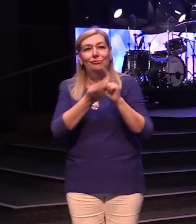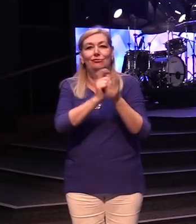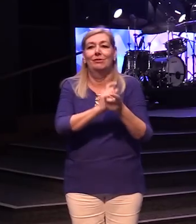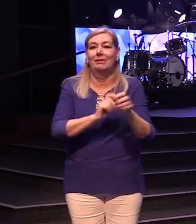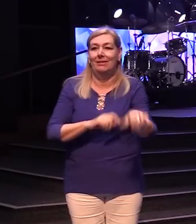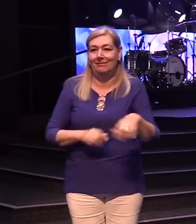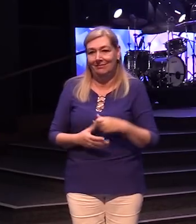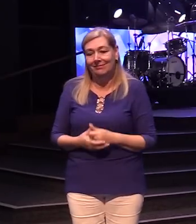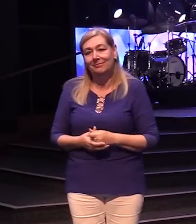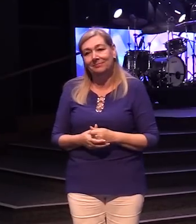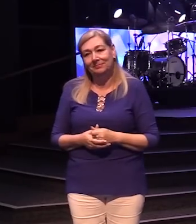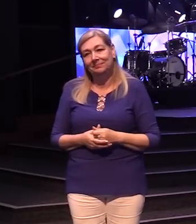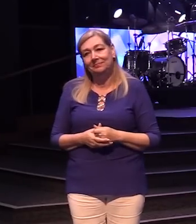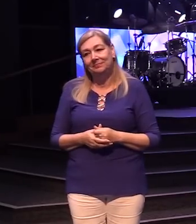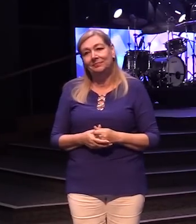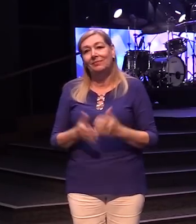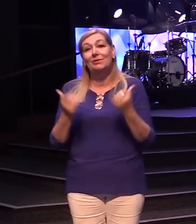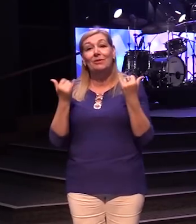Beyond that,